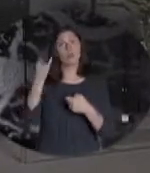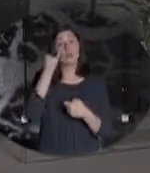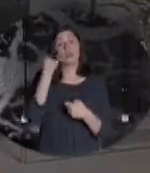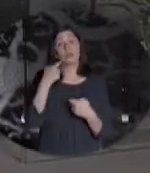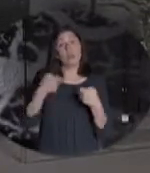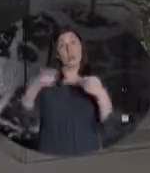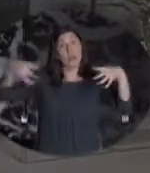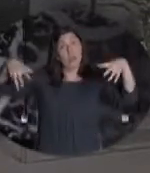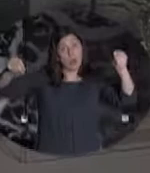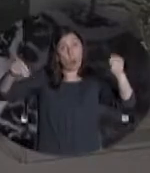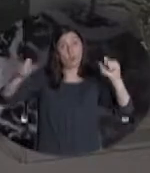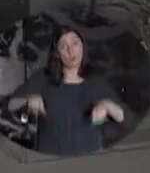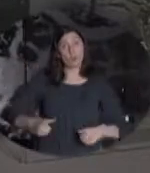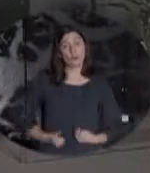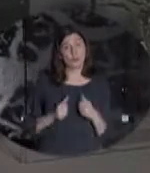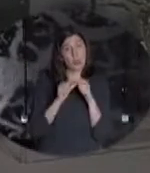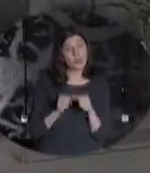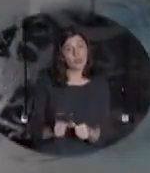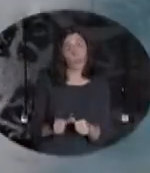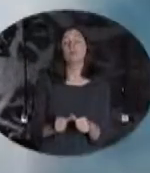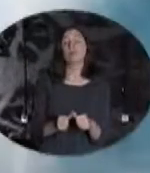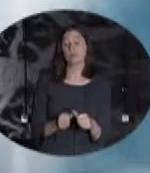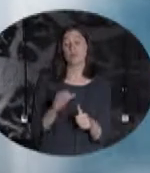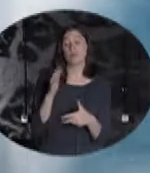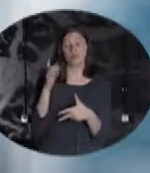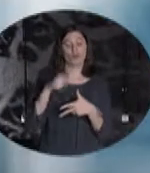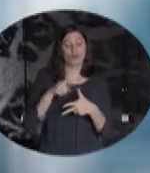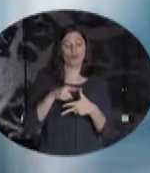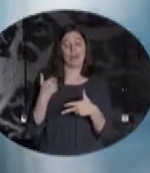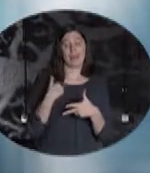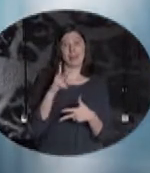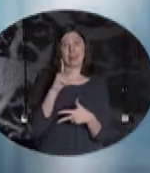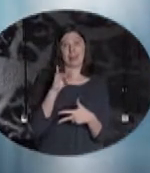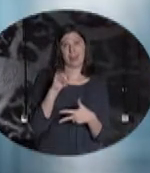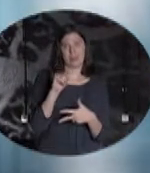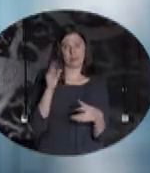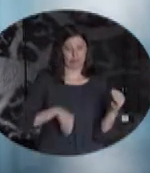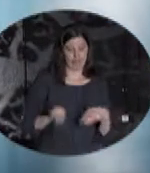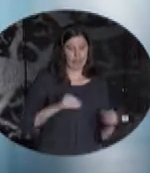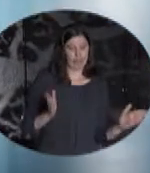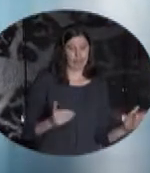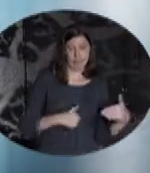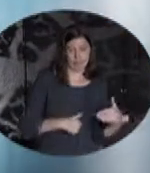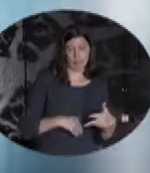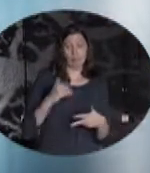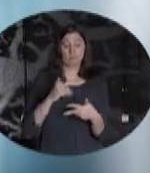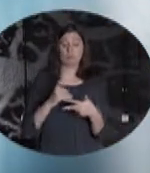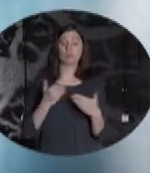time, you could survive. And so that's the first part, is having that kit. Number two is having a plan.